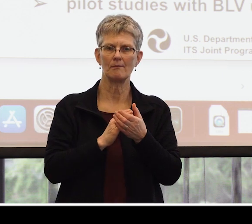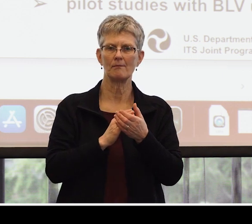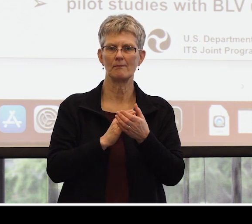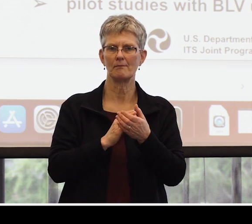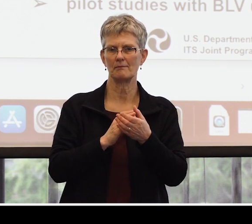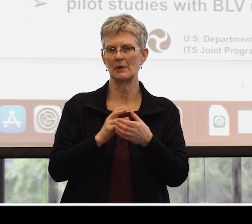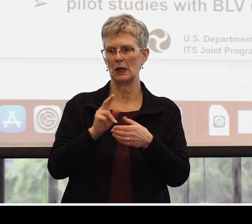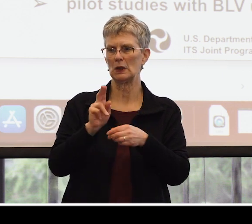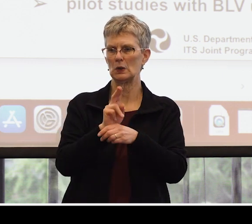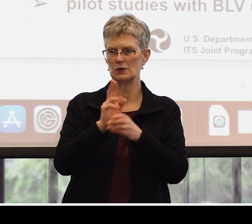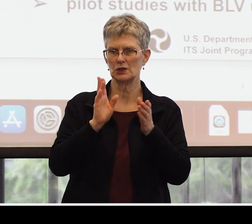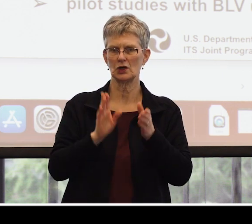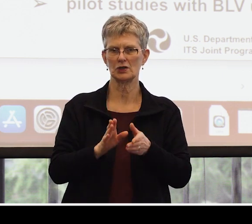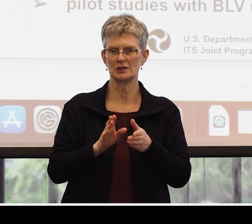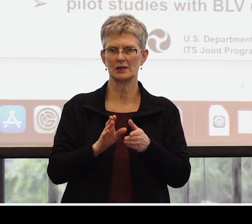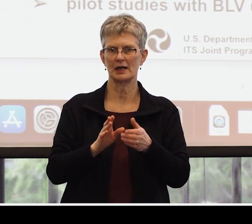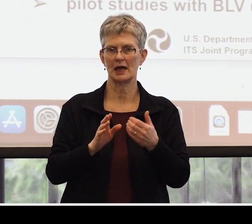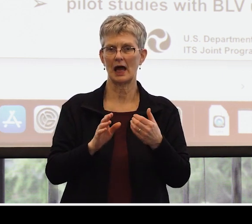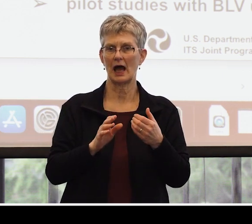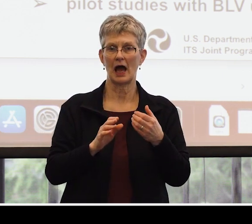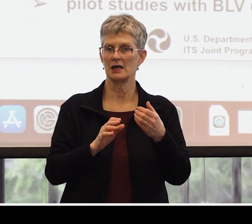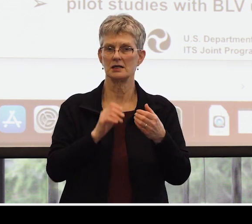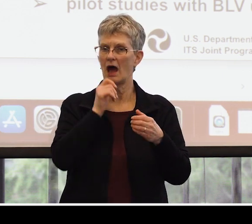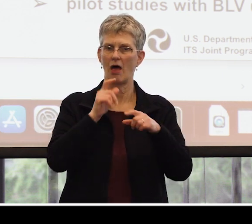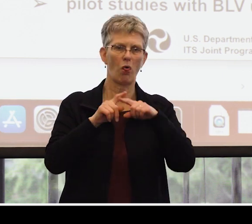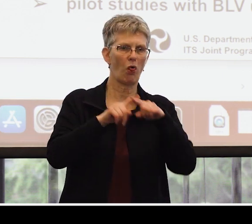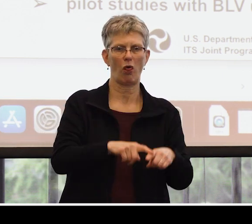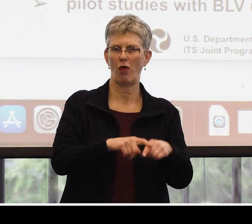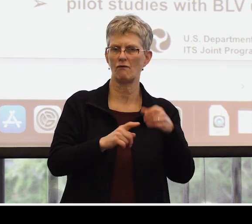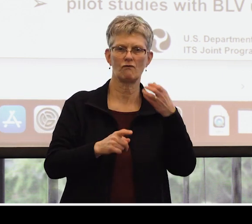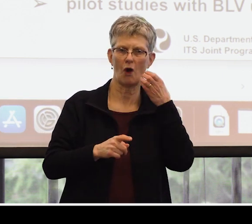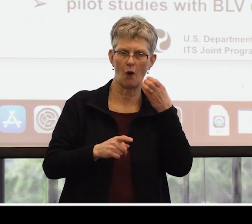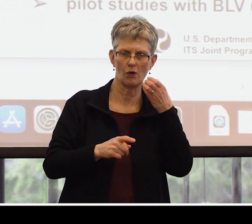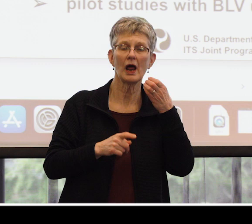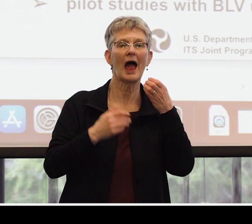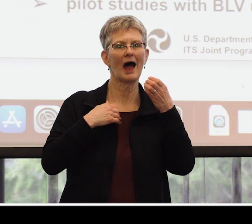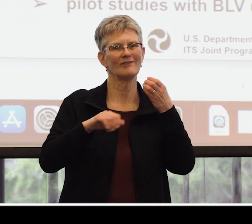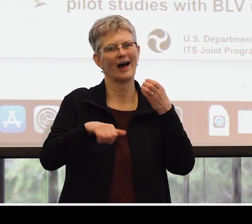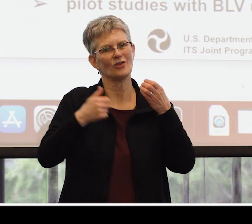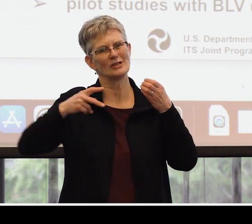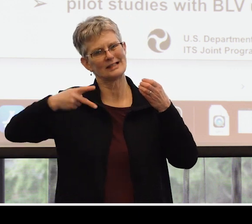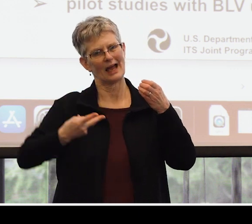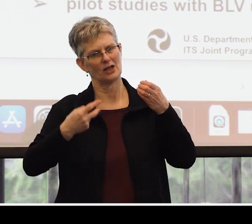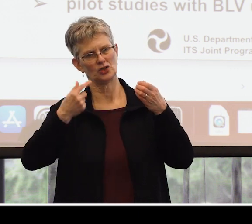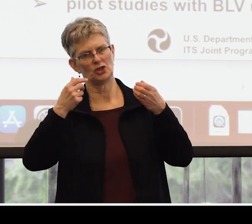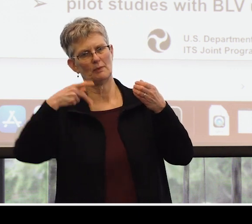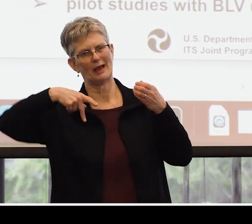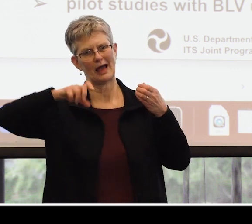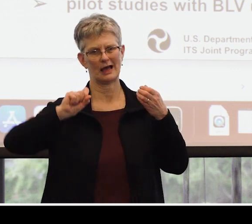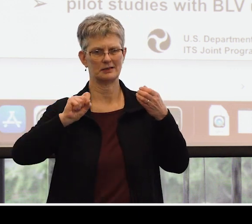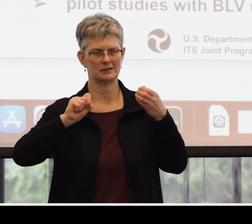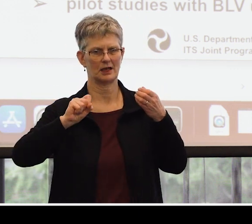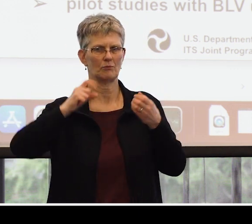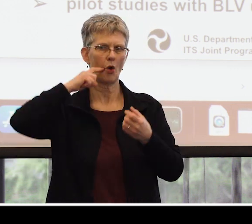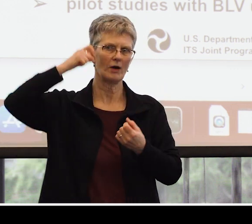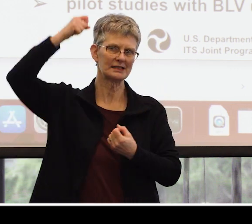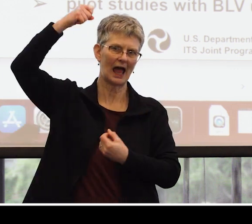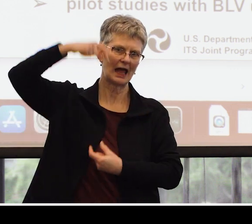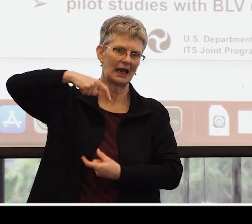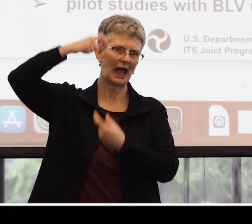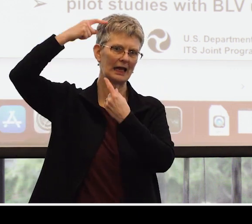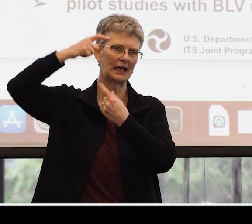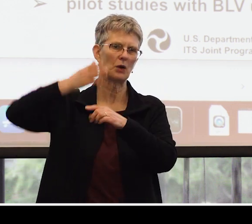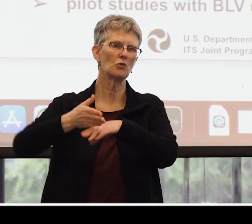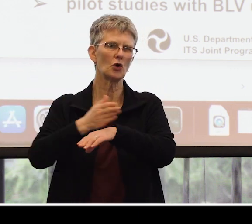external GPS device that pairs with the phone to improve access to satellite information. But